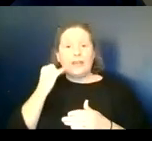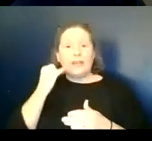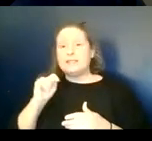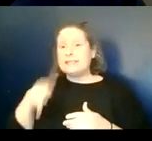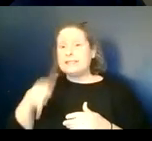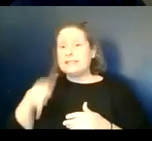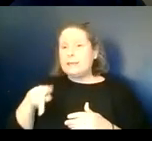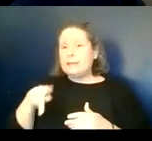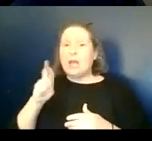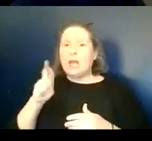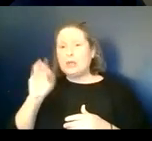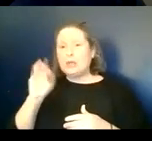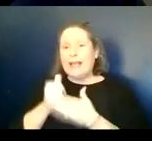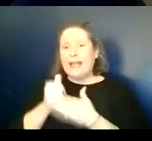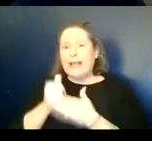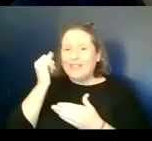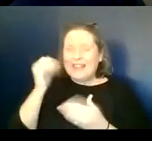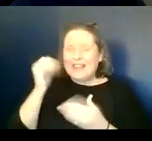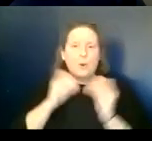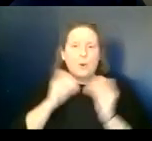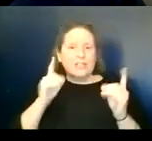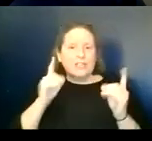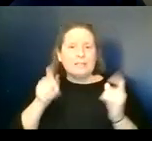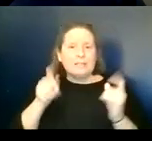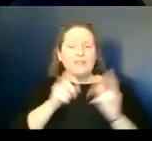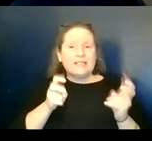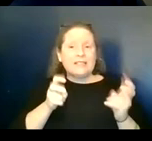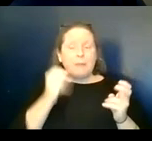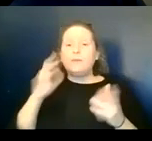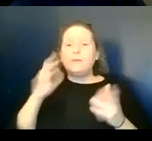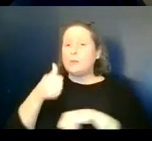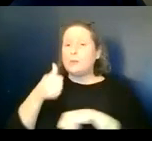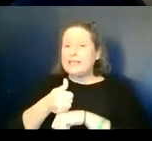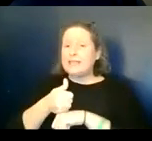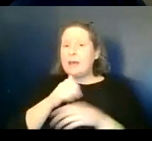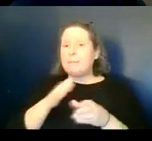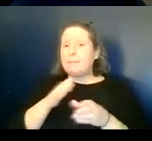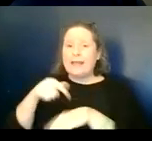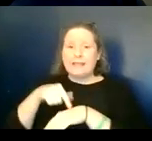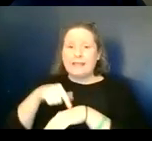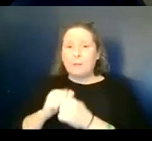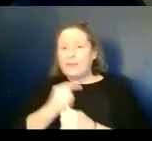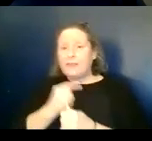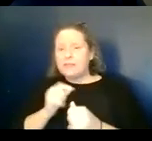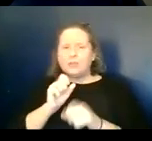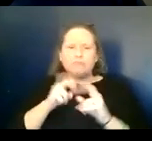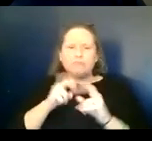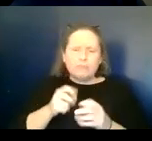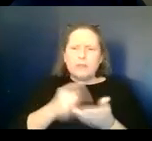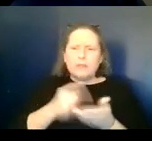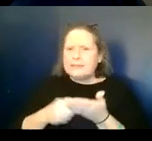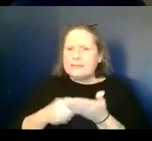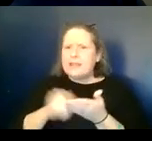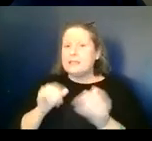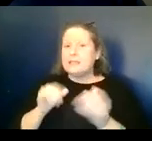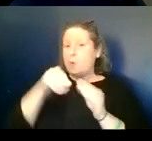more education on a certain topic, if you want to schedule time with us to work through some of this, we are here and ready to meet your needs.